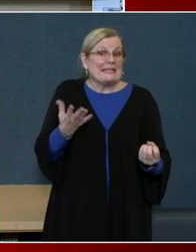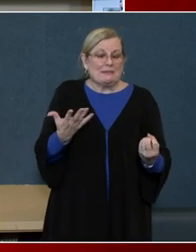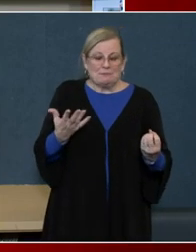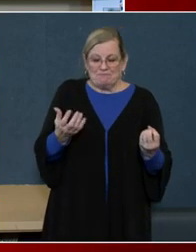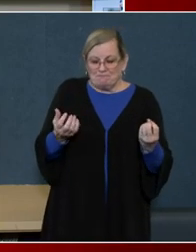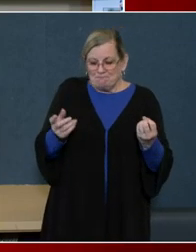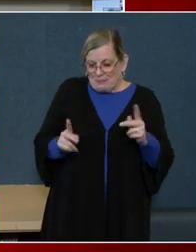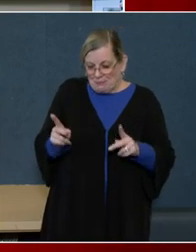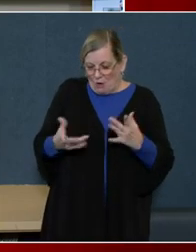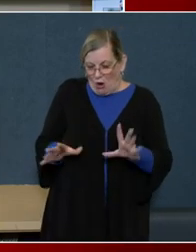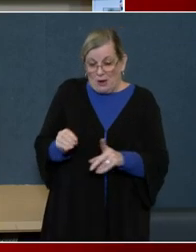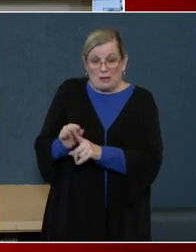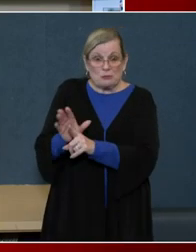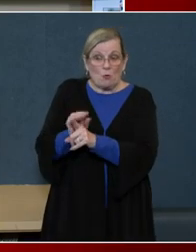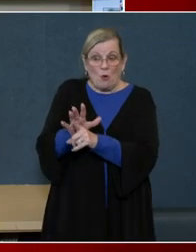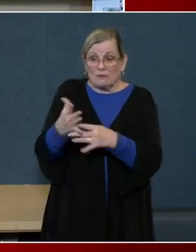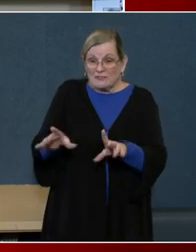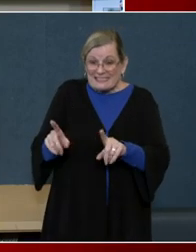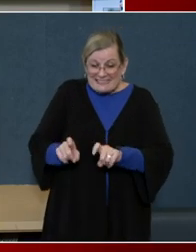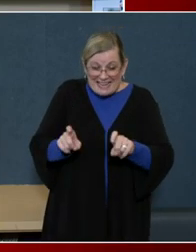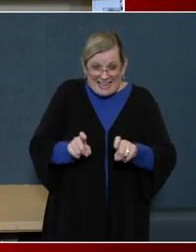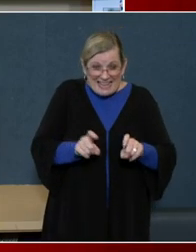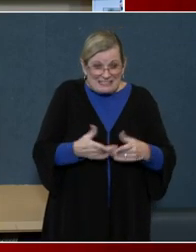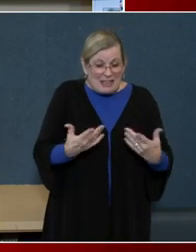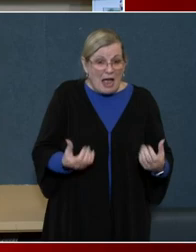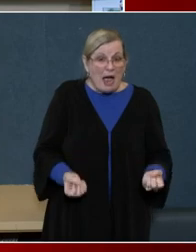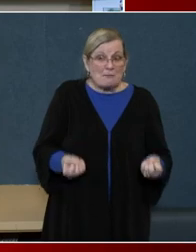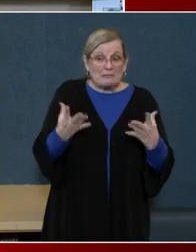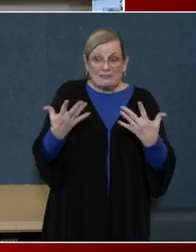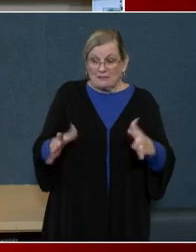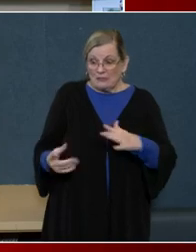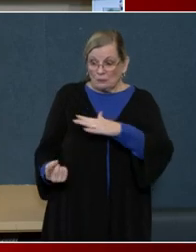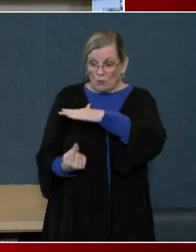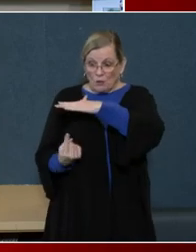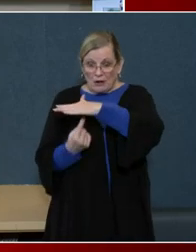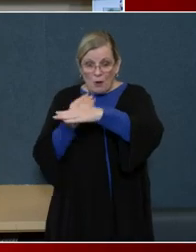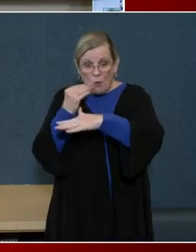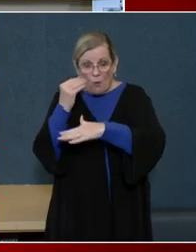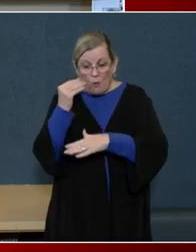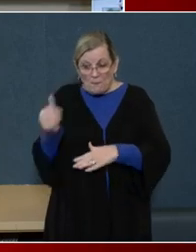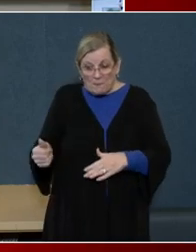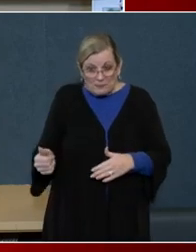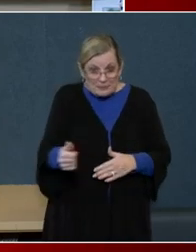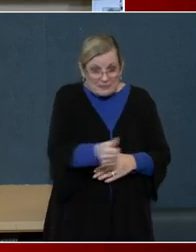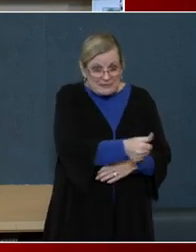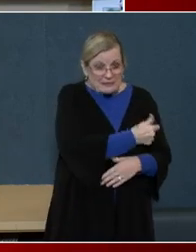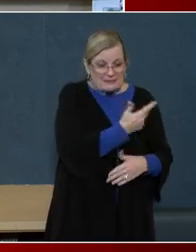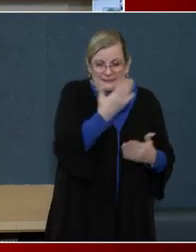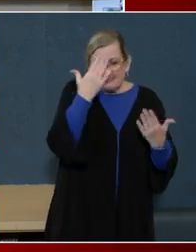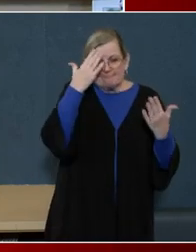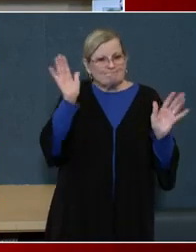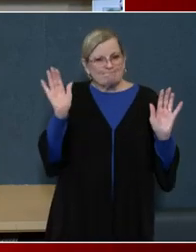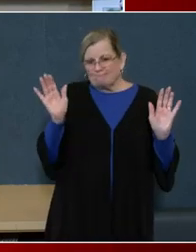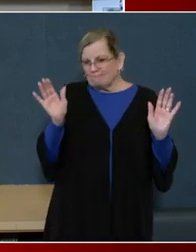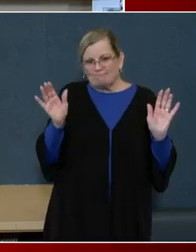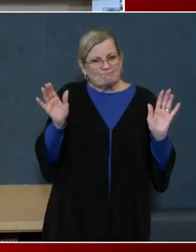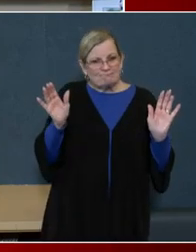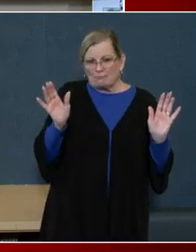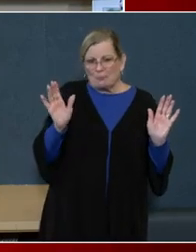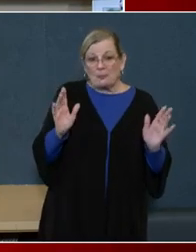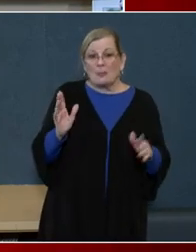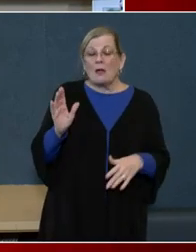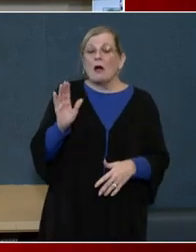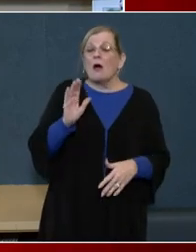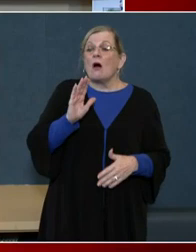quarantine themselves while they await their results. We would further